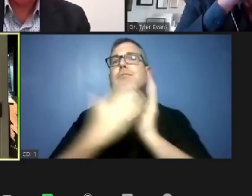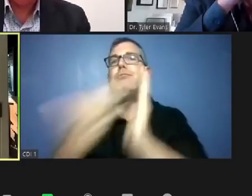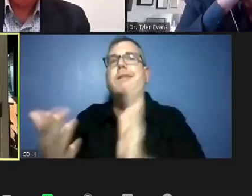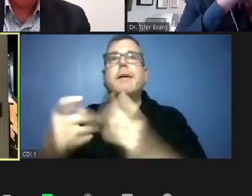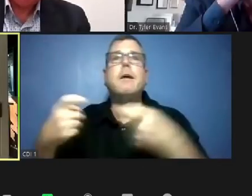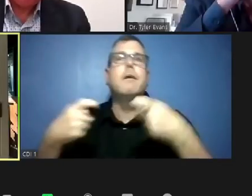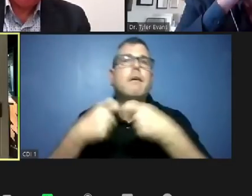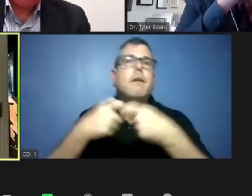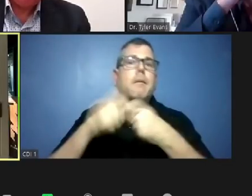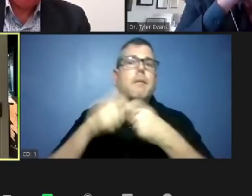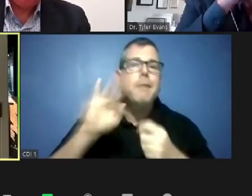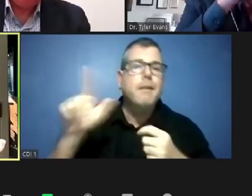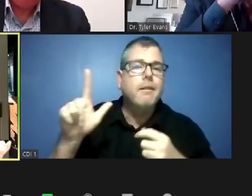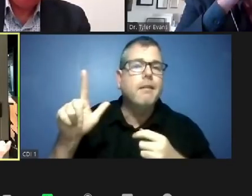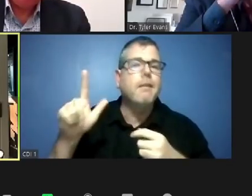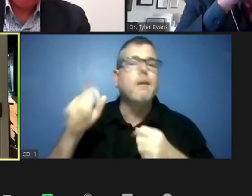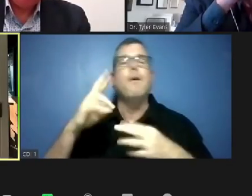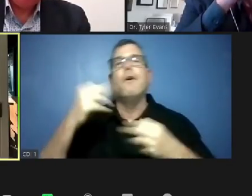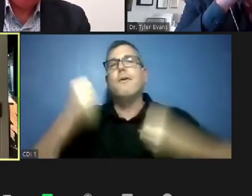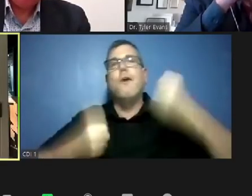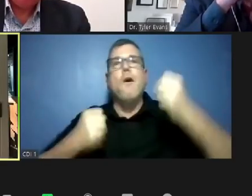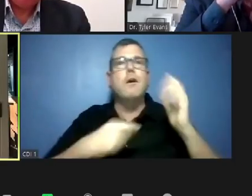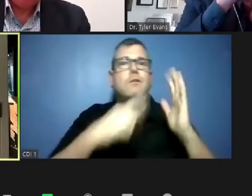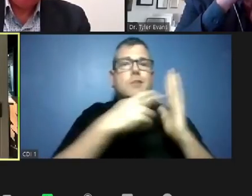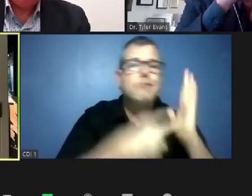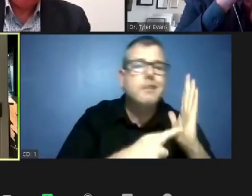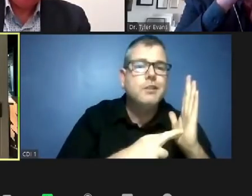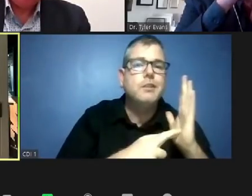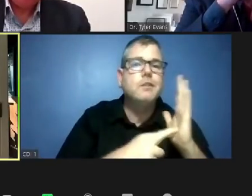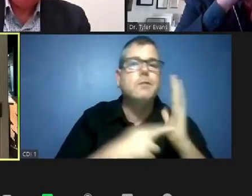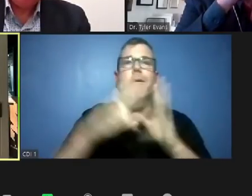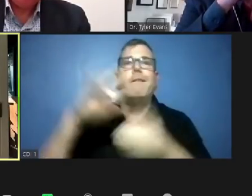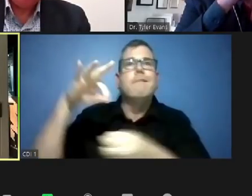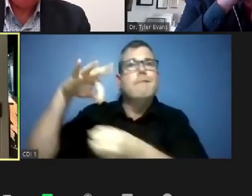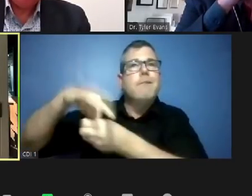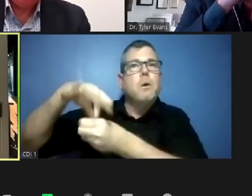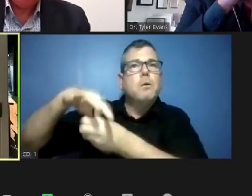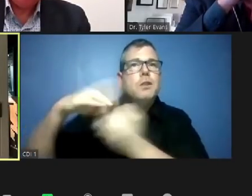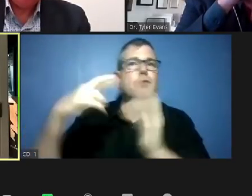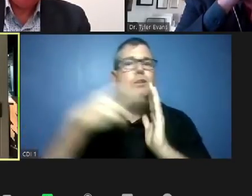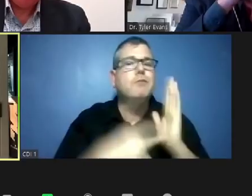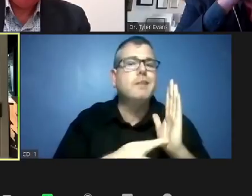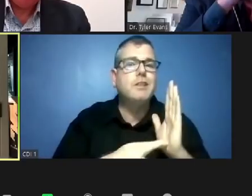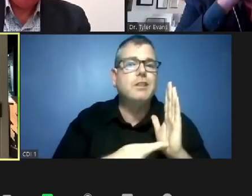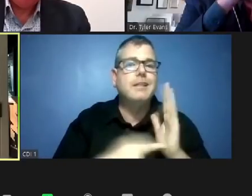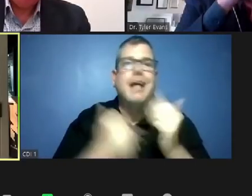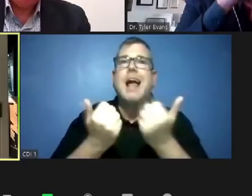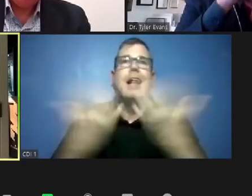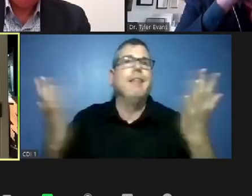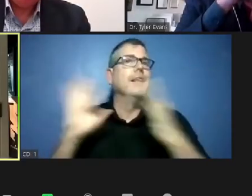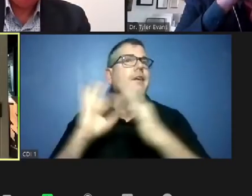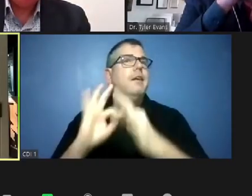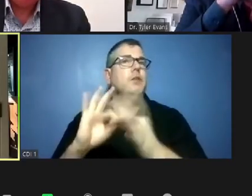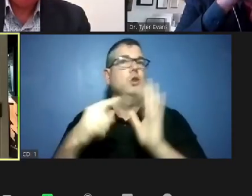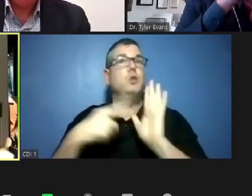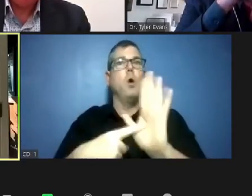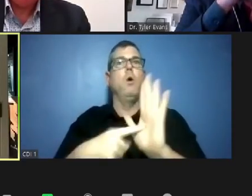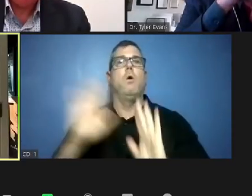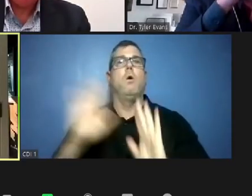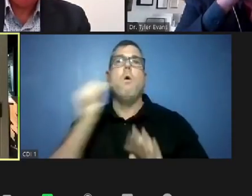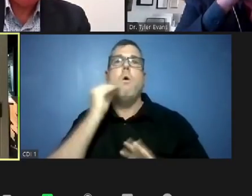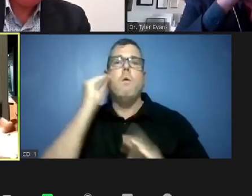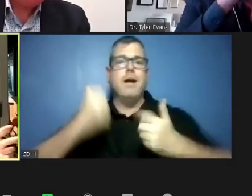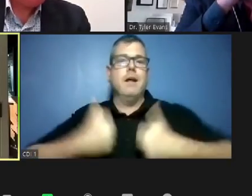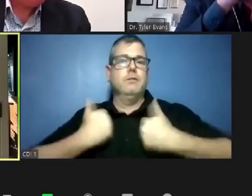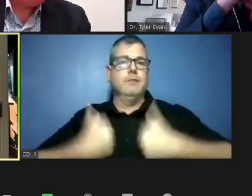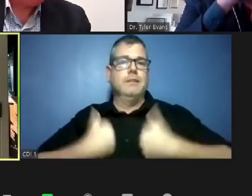registration. If you have your voter registration confirmation, there's a number of documents that would, as long as it has your name and your address, and again, you have that photo